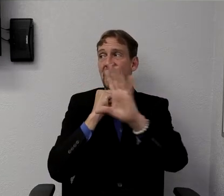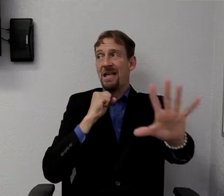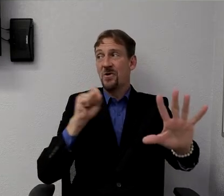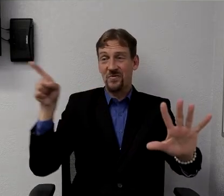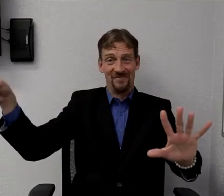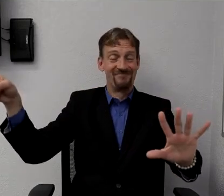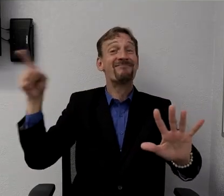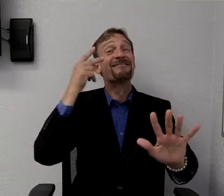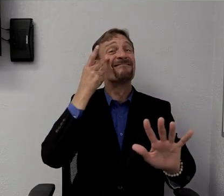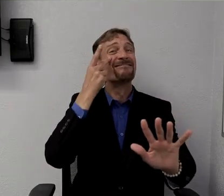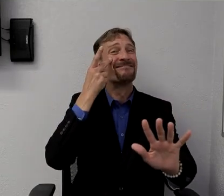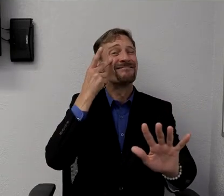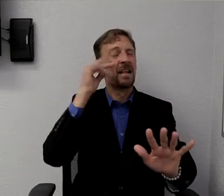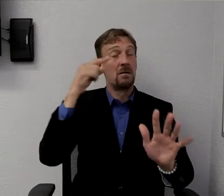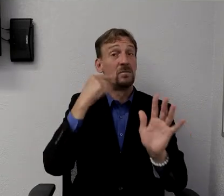recently,